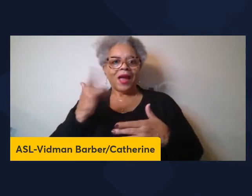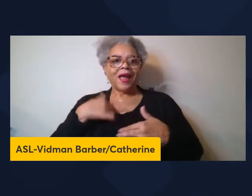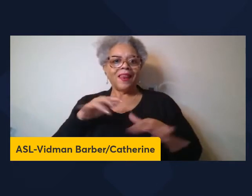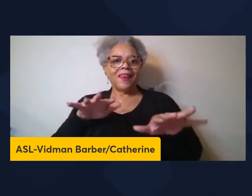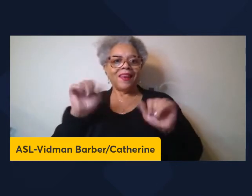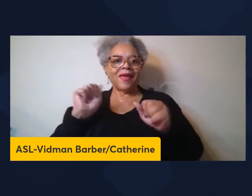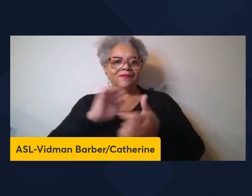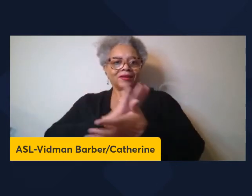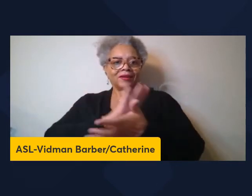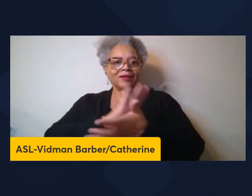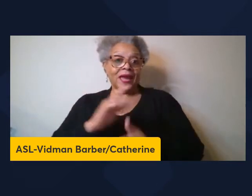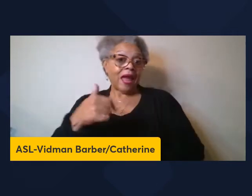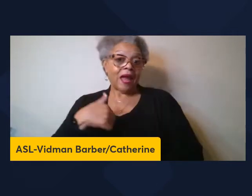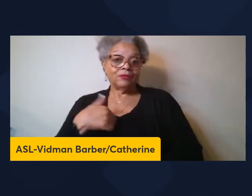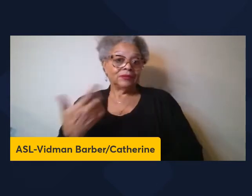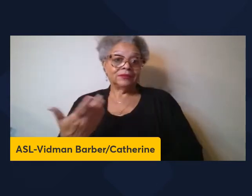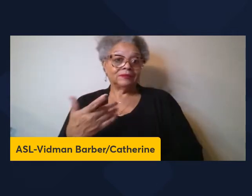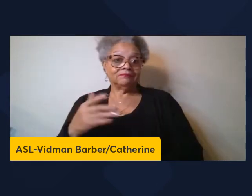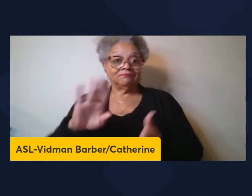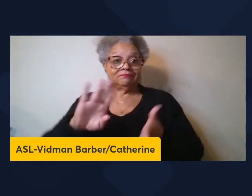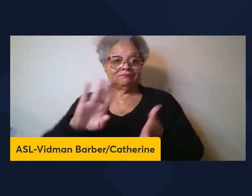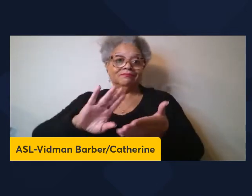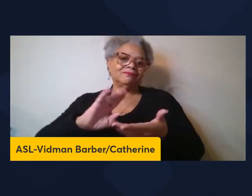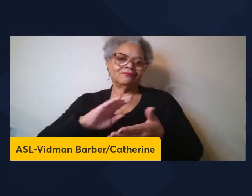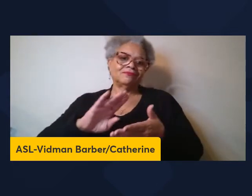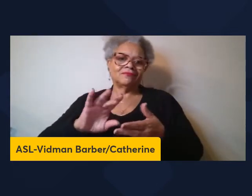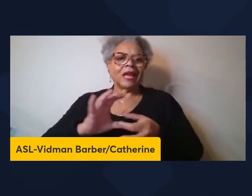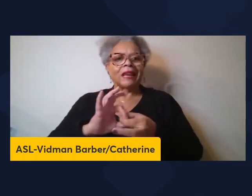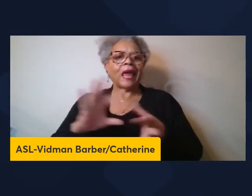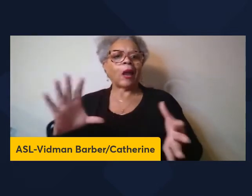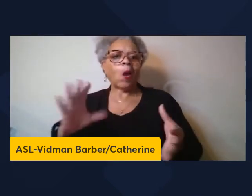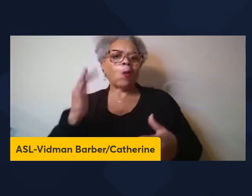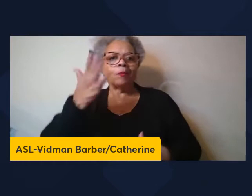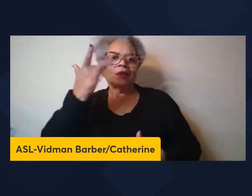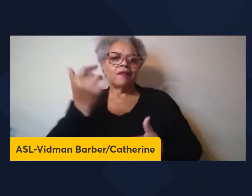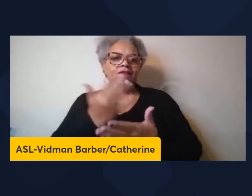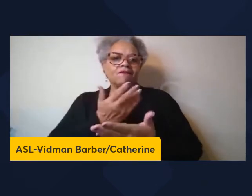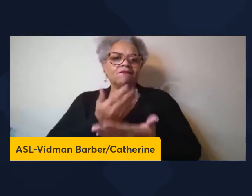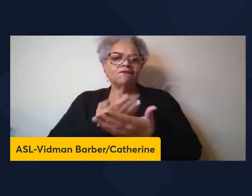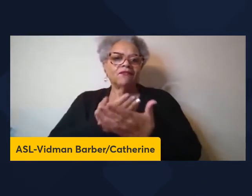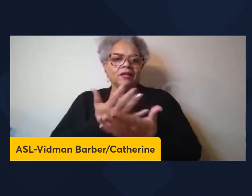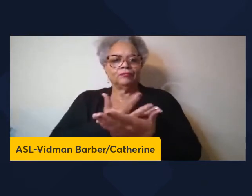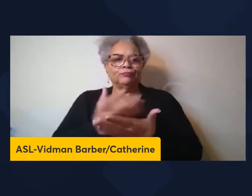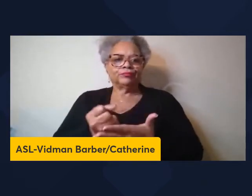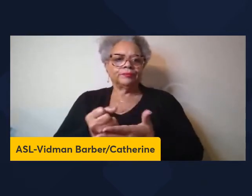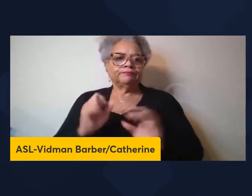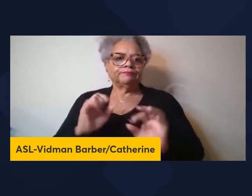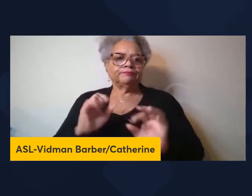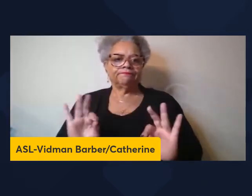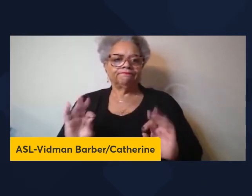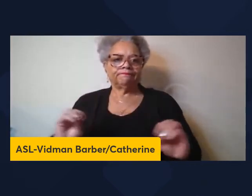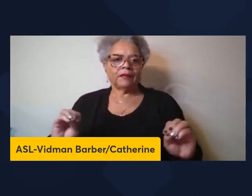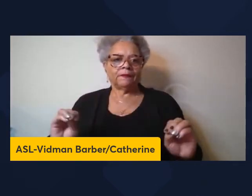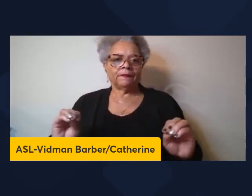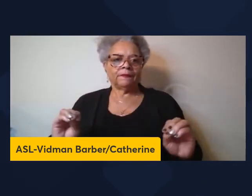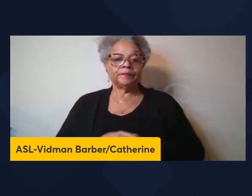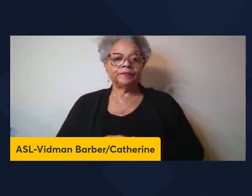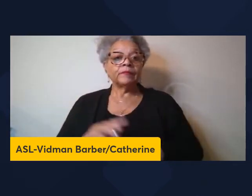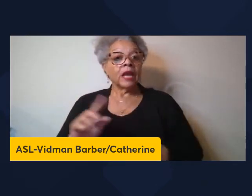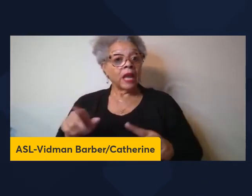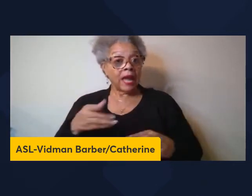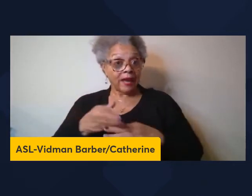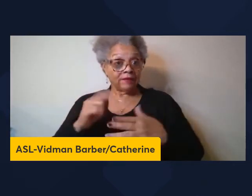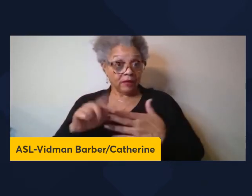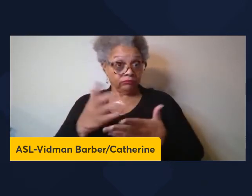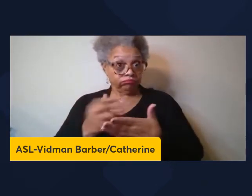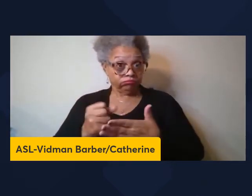was fired. I was let go because funding had run out. So when I was let go, I began